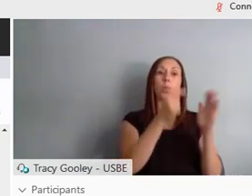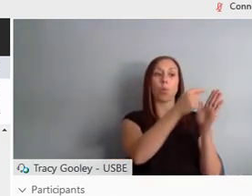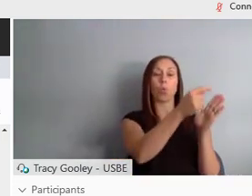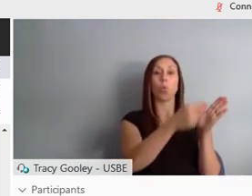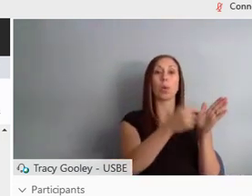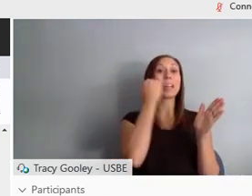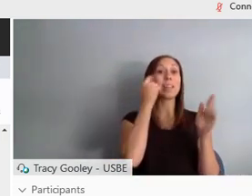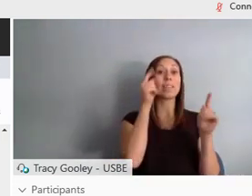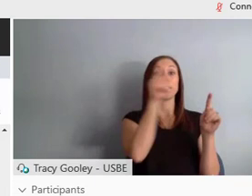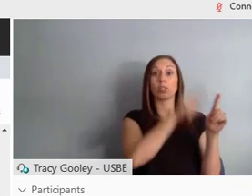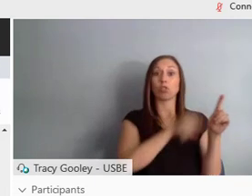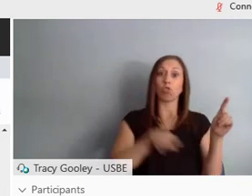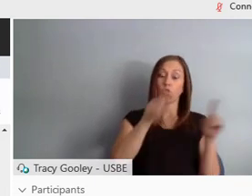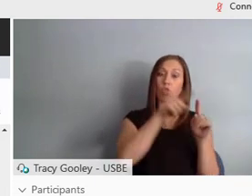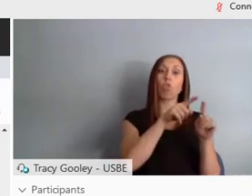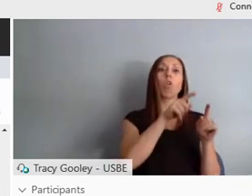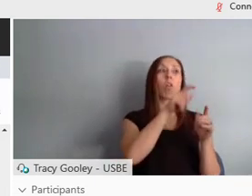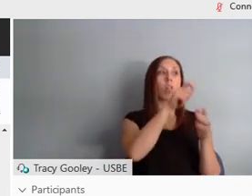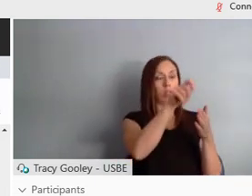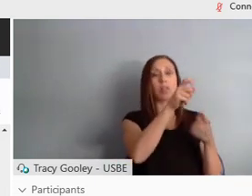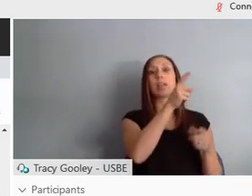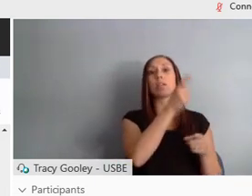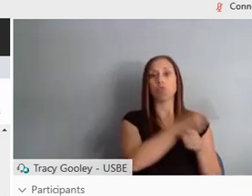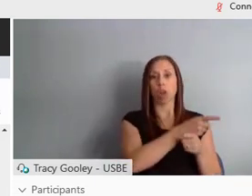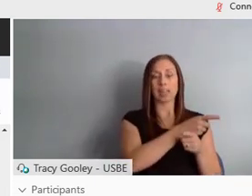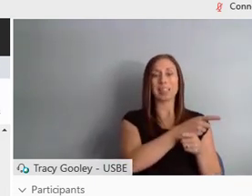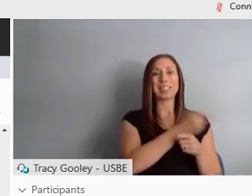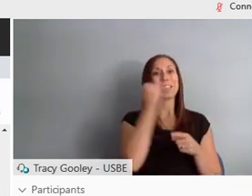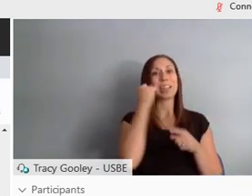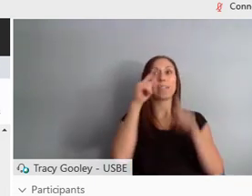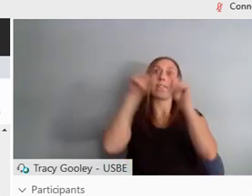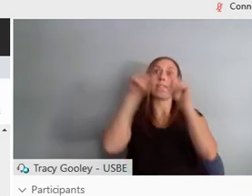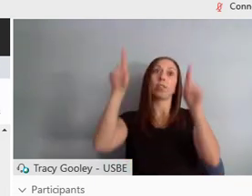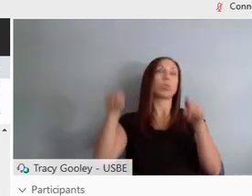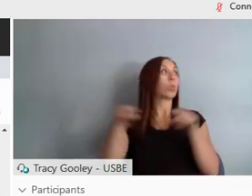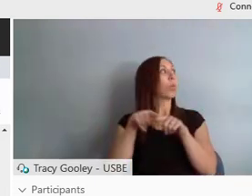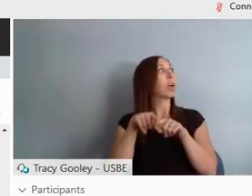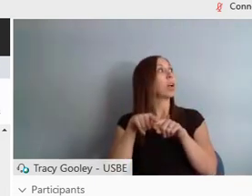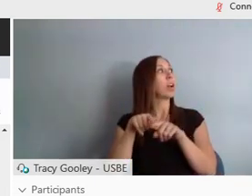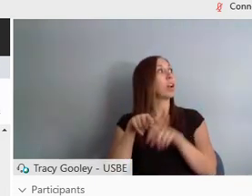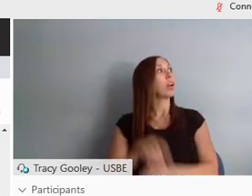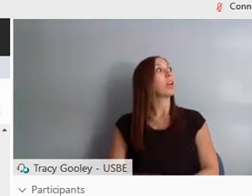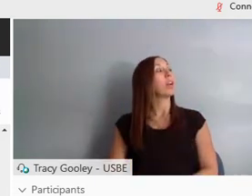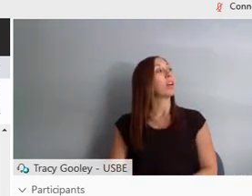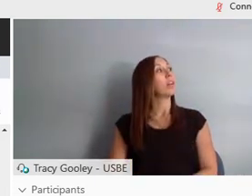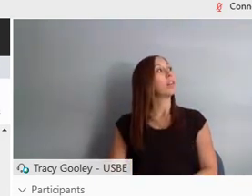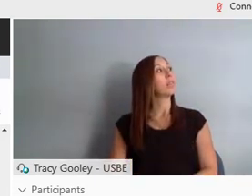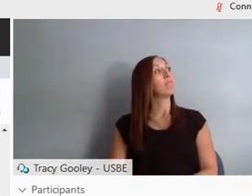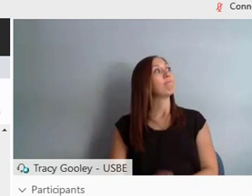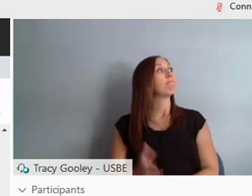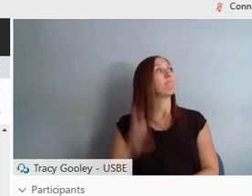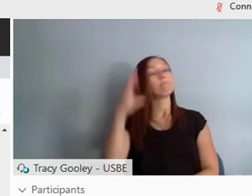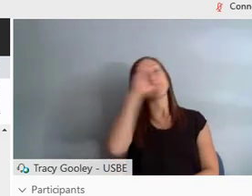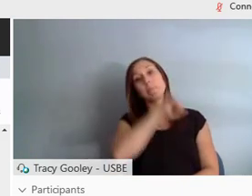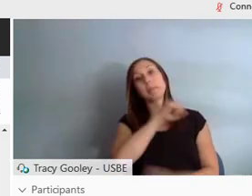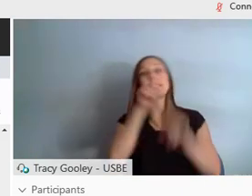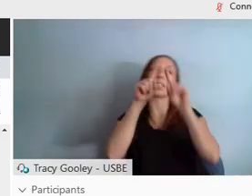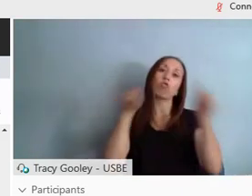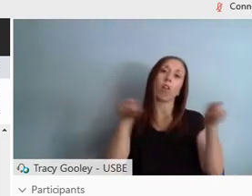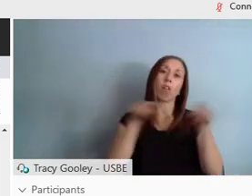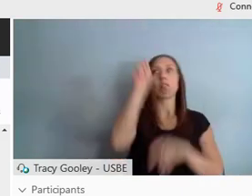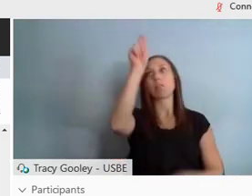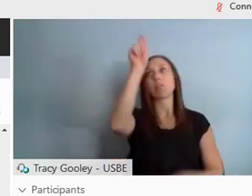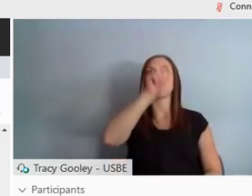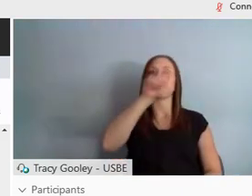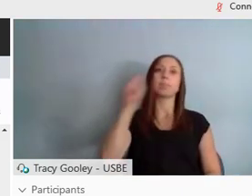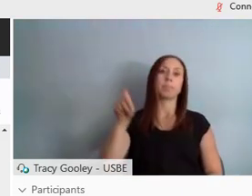If they pointed to the circle, you would mark it correct. If they pointed to the square, and if they missed the triangle, you would just simply